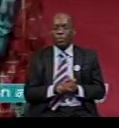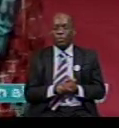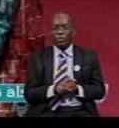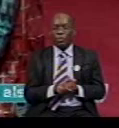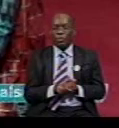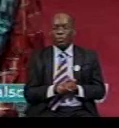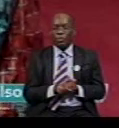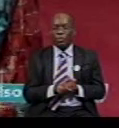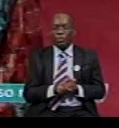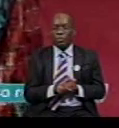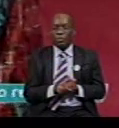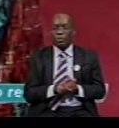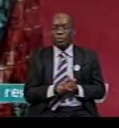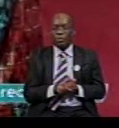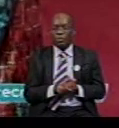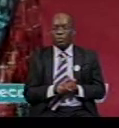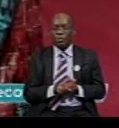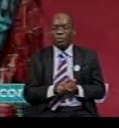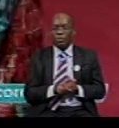God.